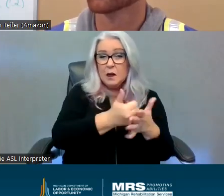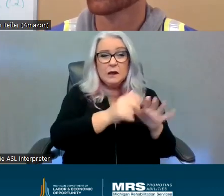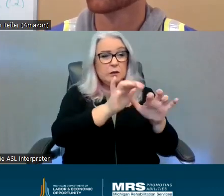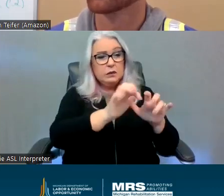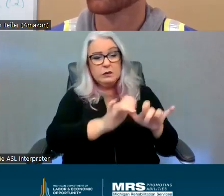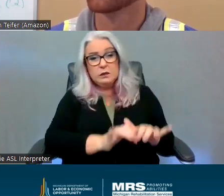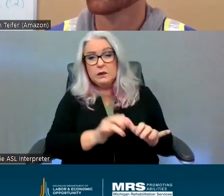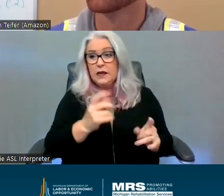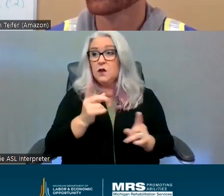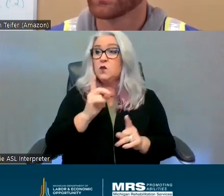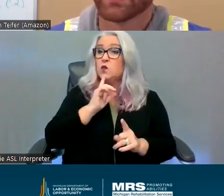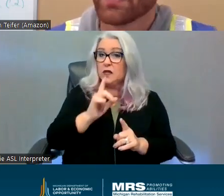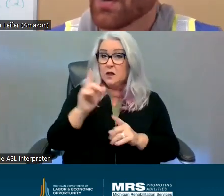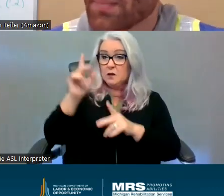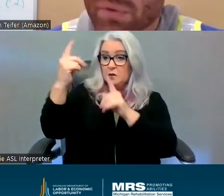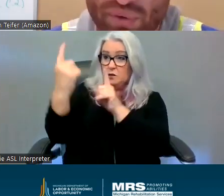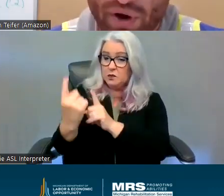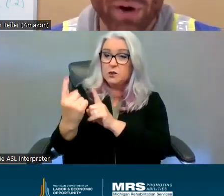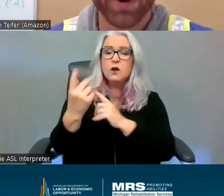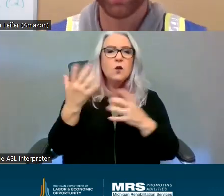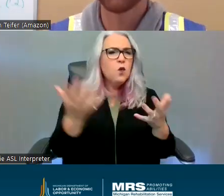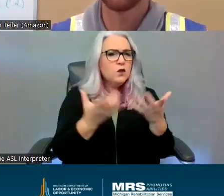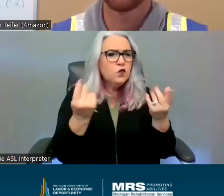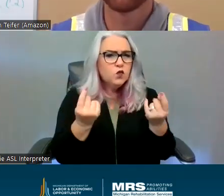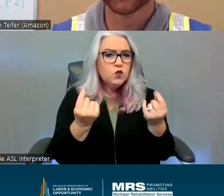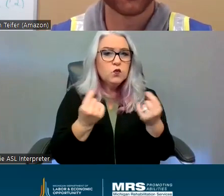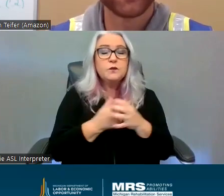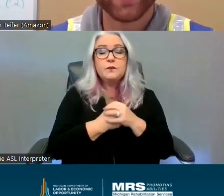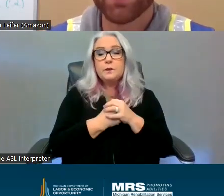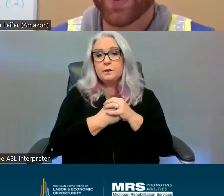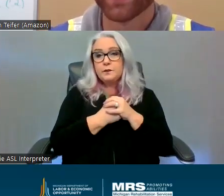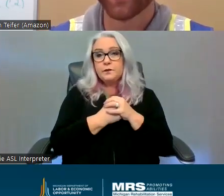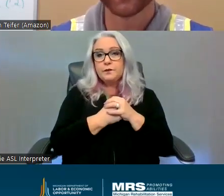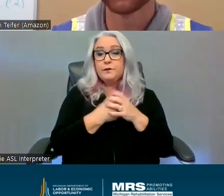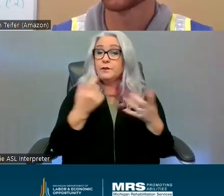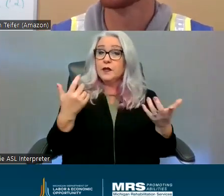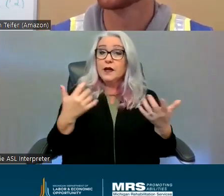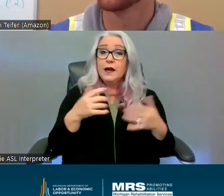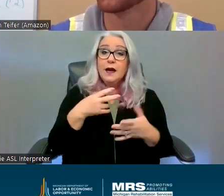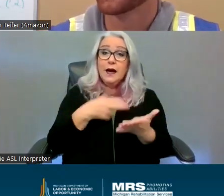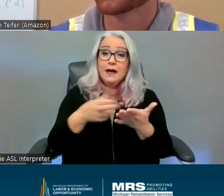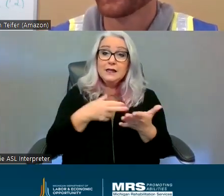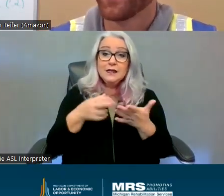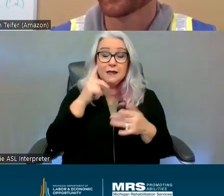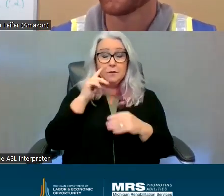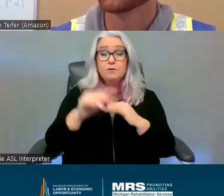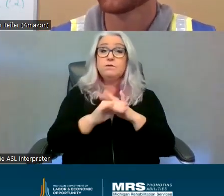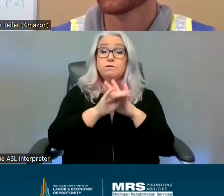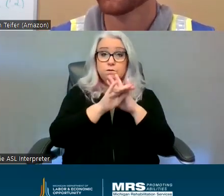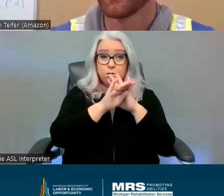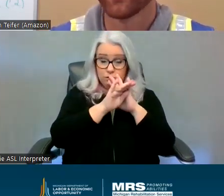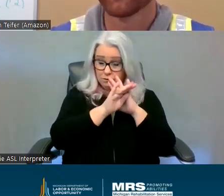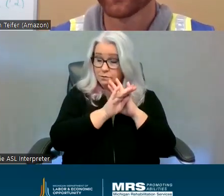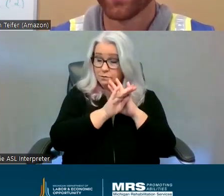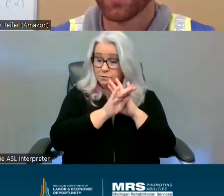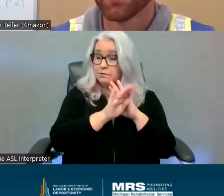real person, what would they do? Yeah. So there are, I'm going to be transparent. There are some hiccups. It's an automated